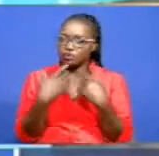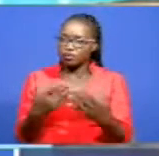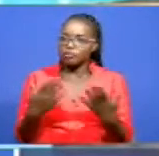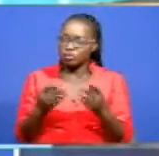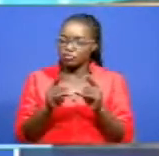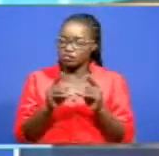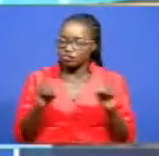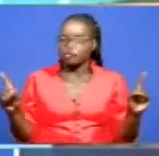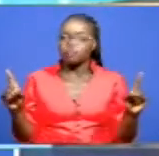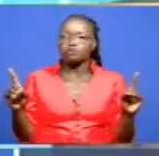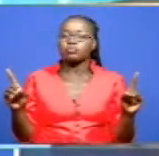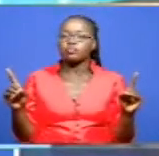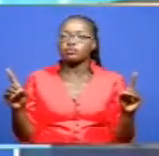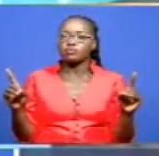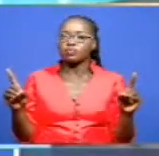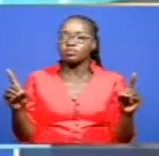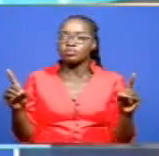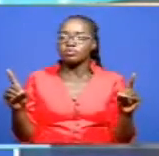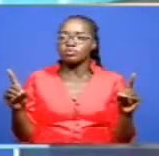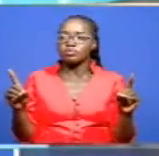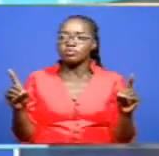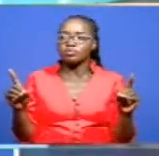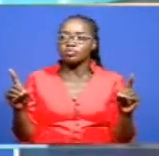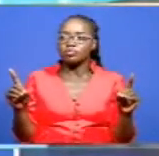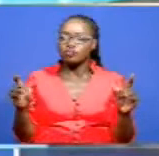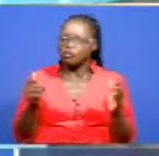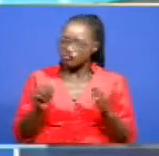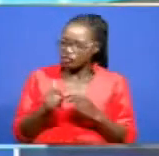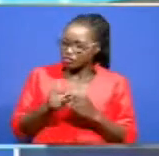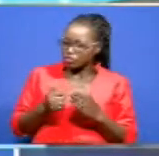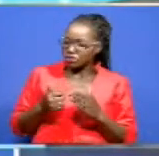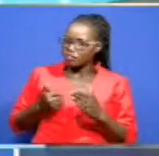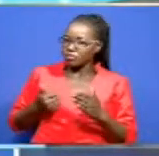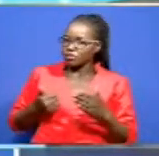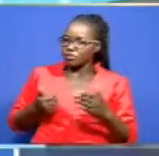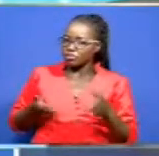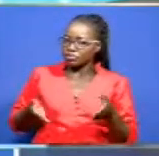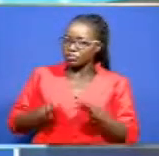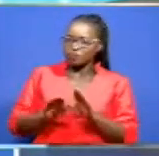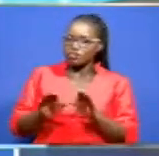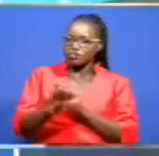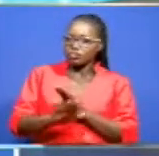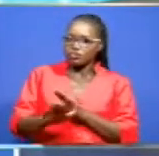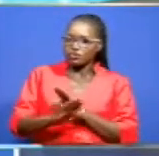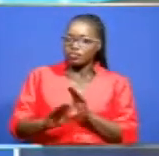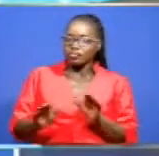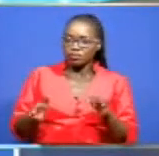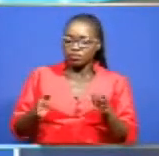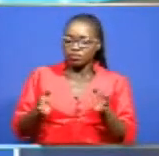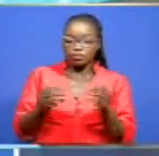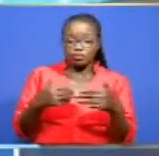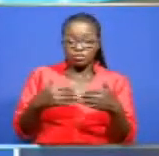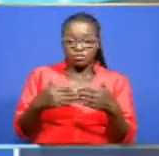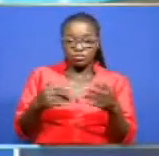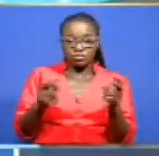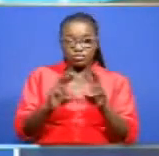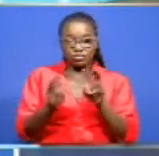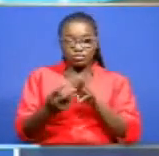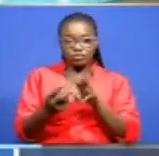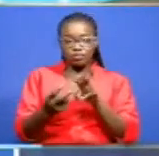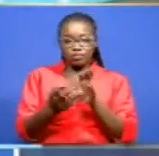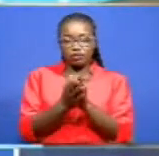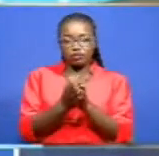keep physical and social distancing, you avoid close spaces, you avoid close contact, and also crowded